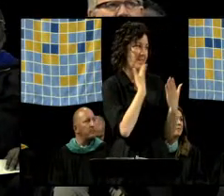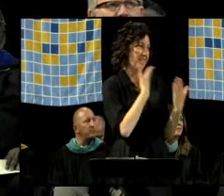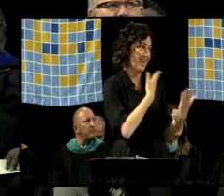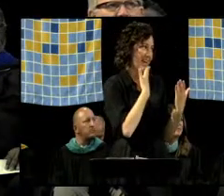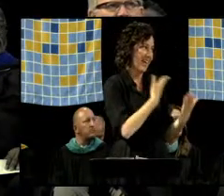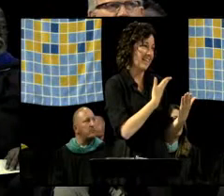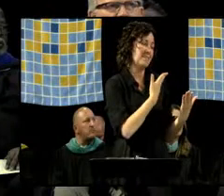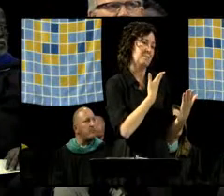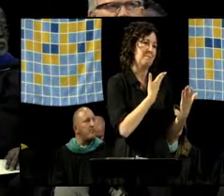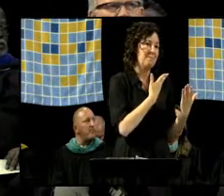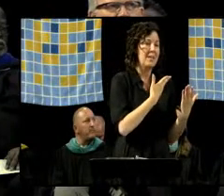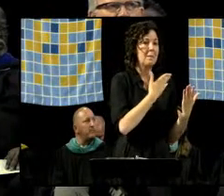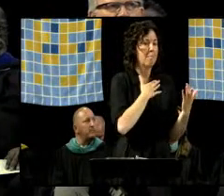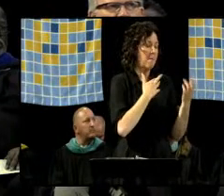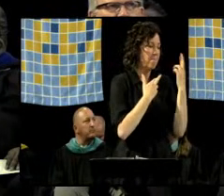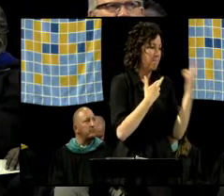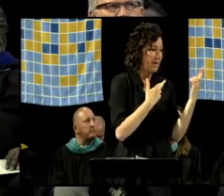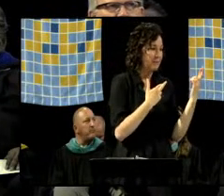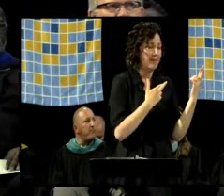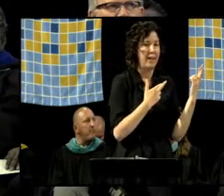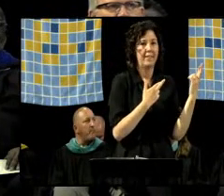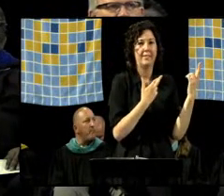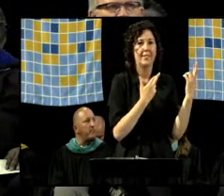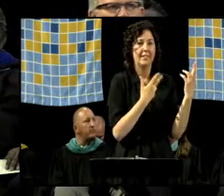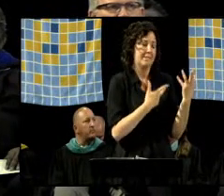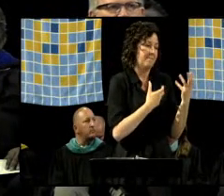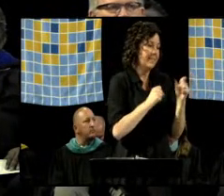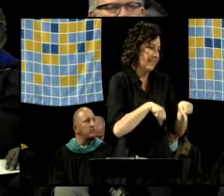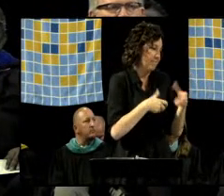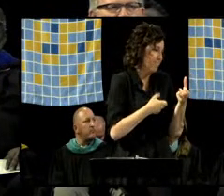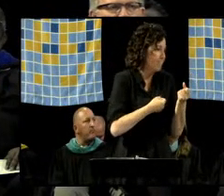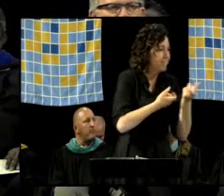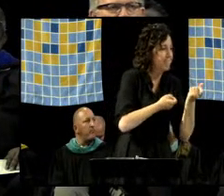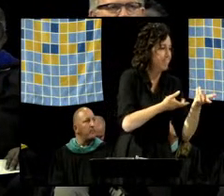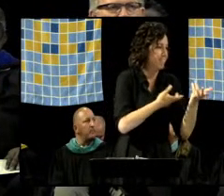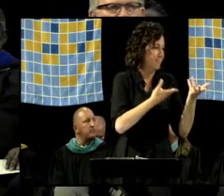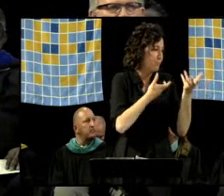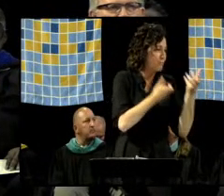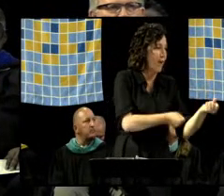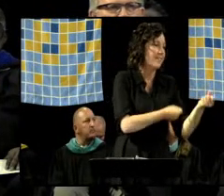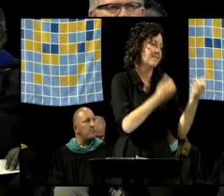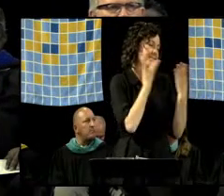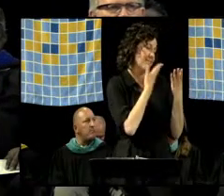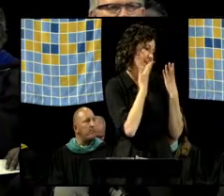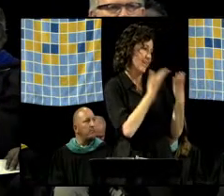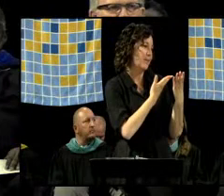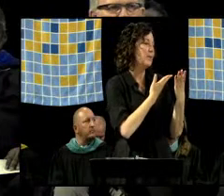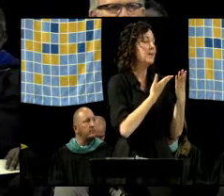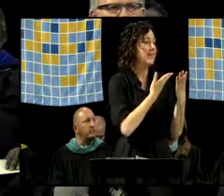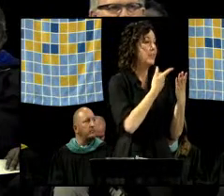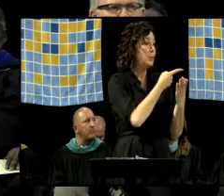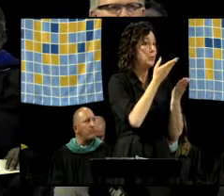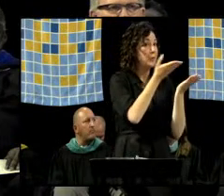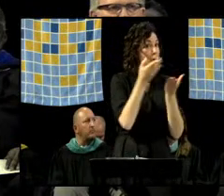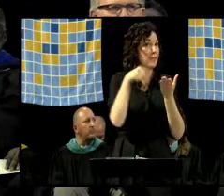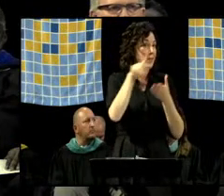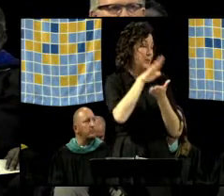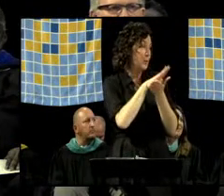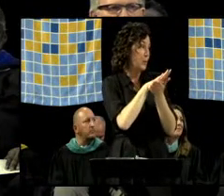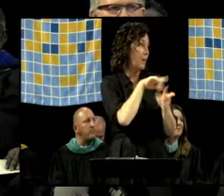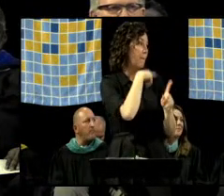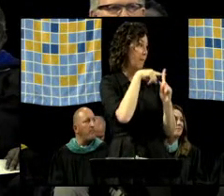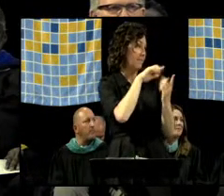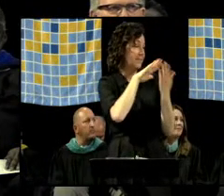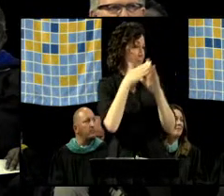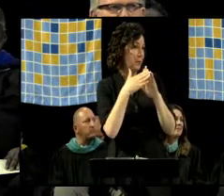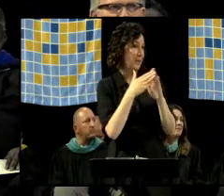for being my best friend, confidant, and supporter since day one. Addie, thank you for serving both South Florence and the local community